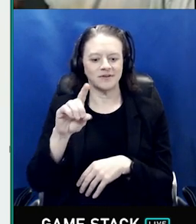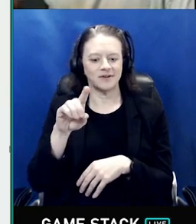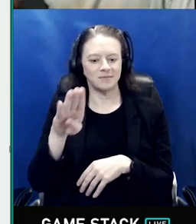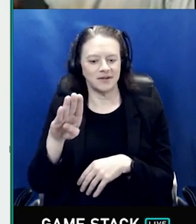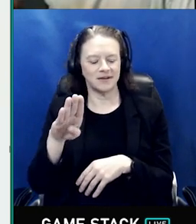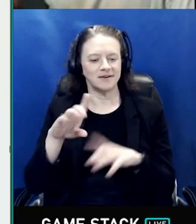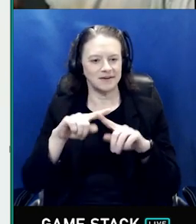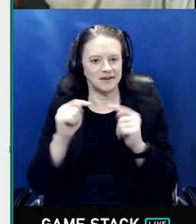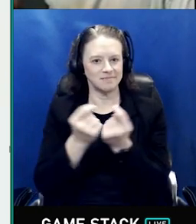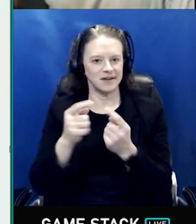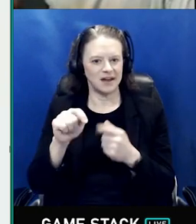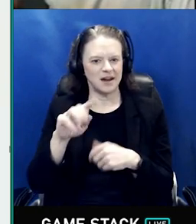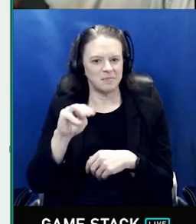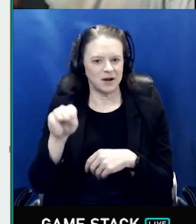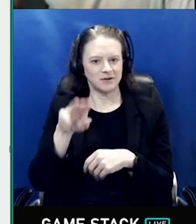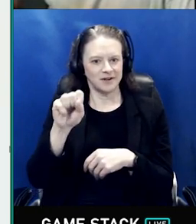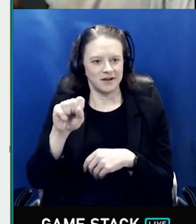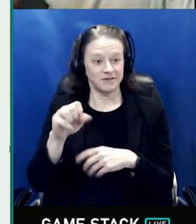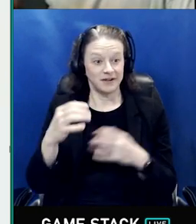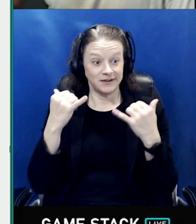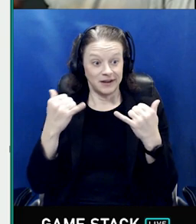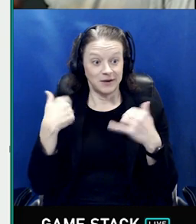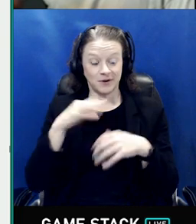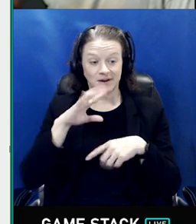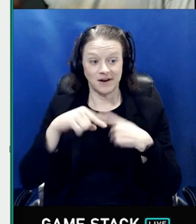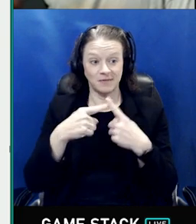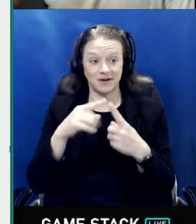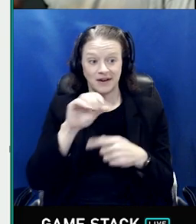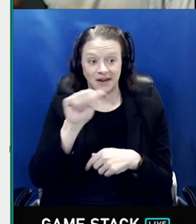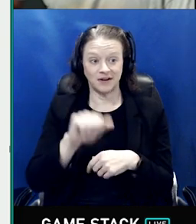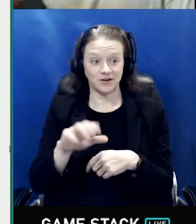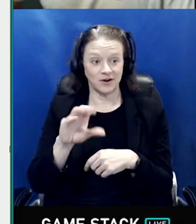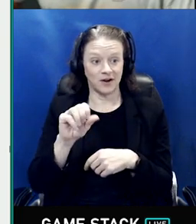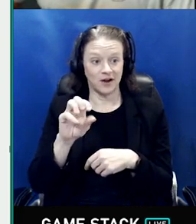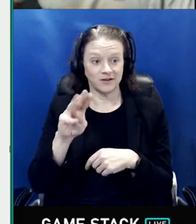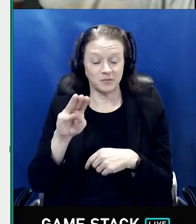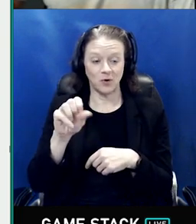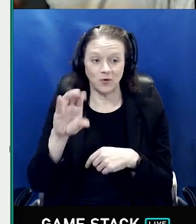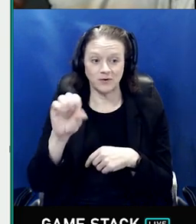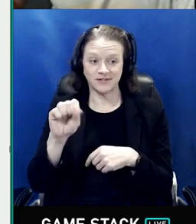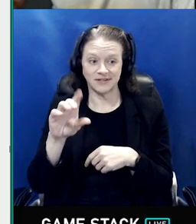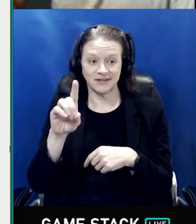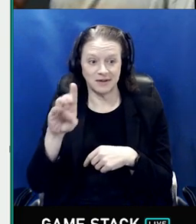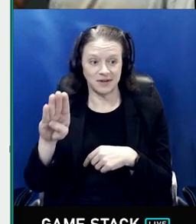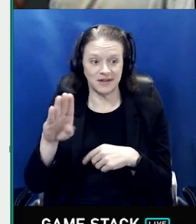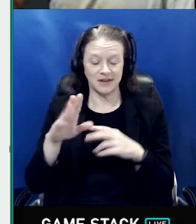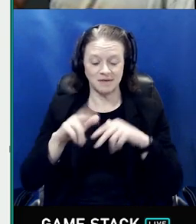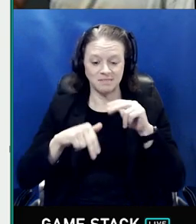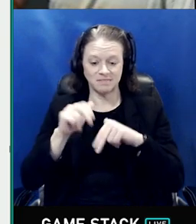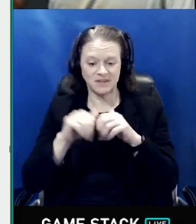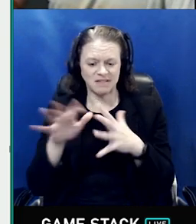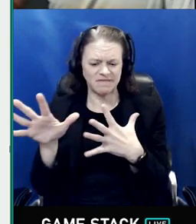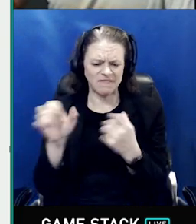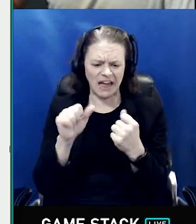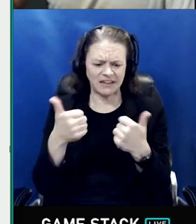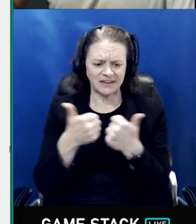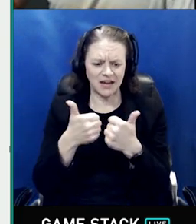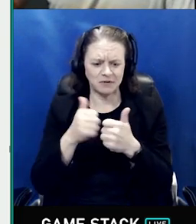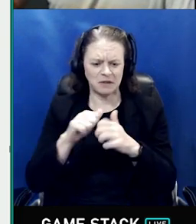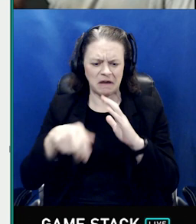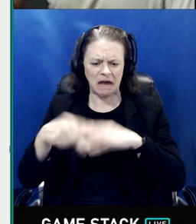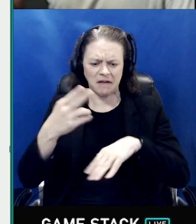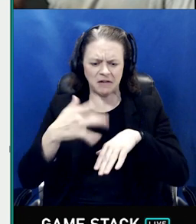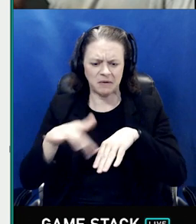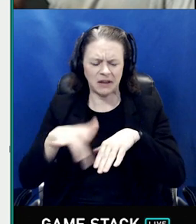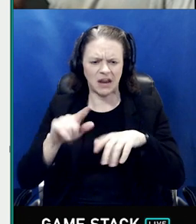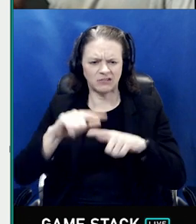DB, how to build lightning fast games with high availability and massive scale. So for the next 30 minutes, we'll